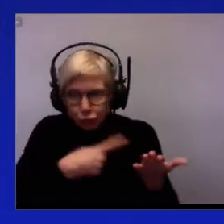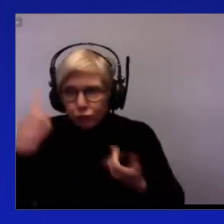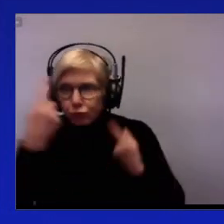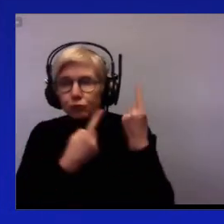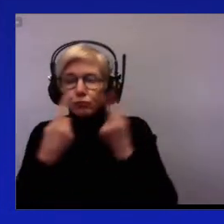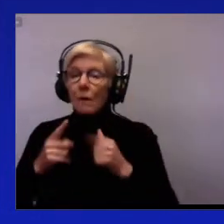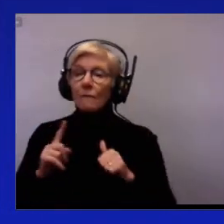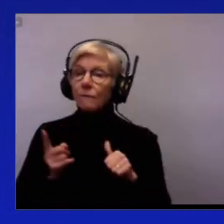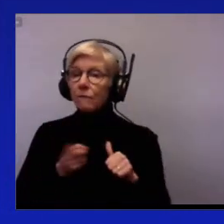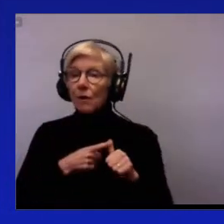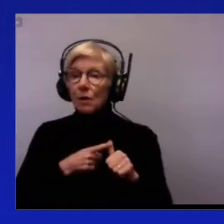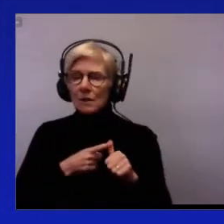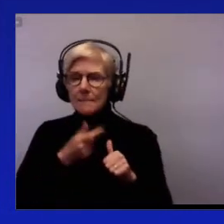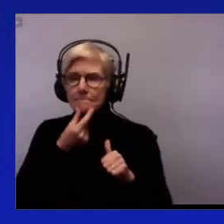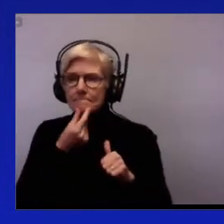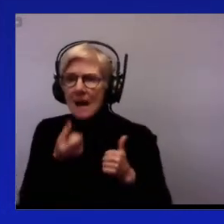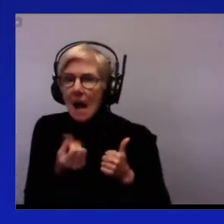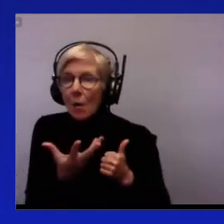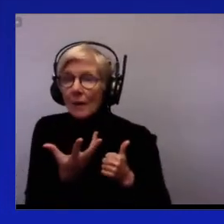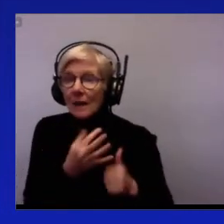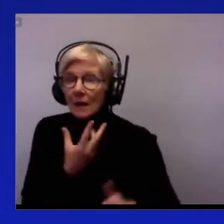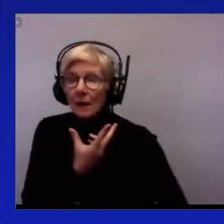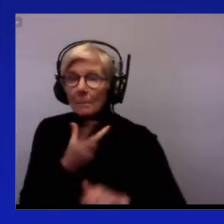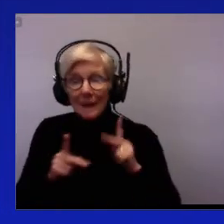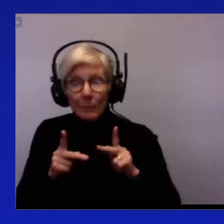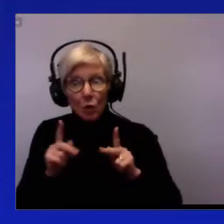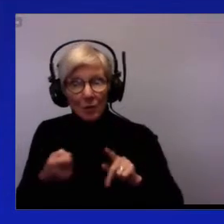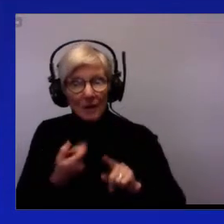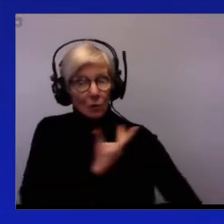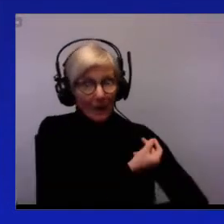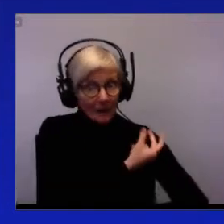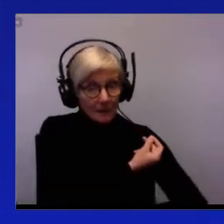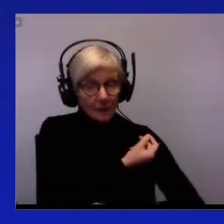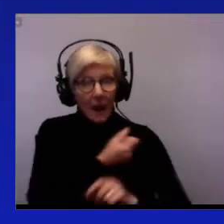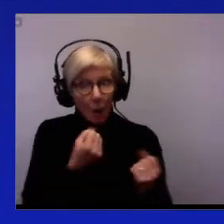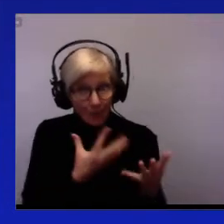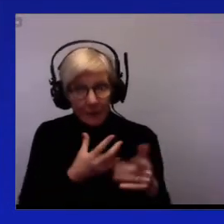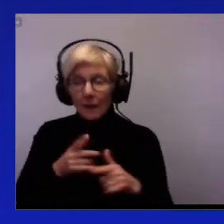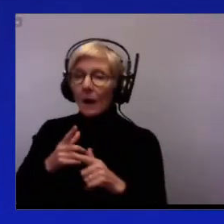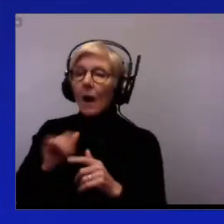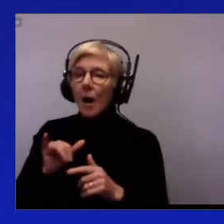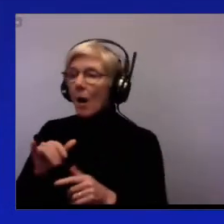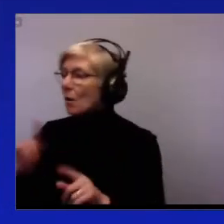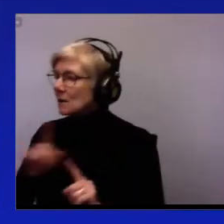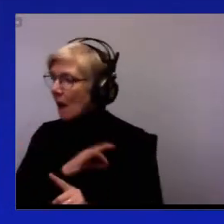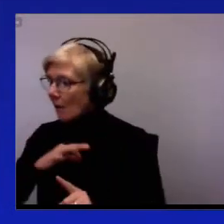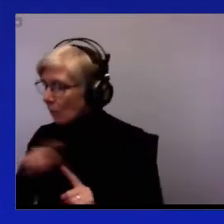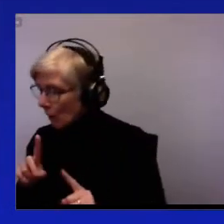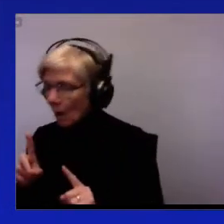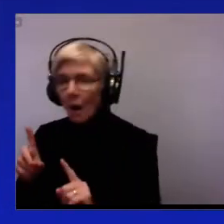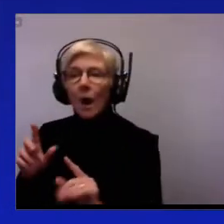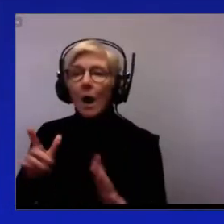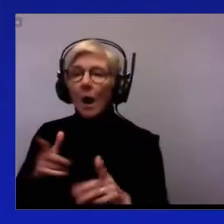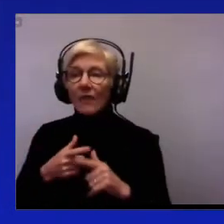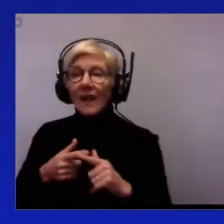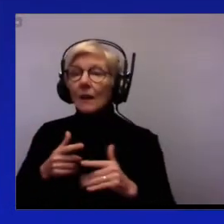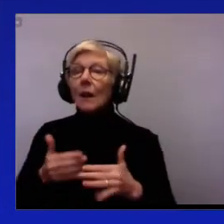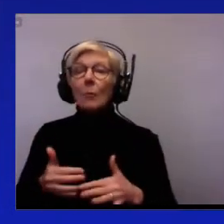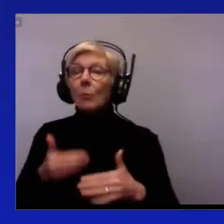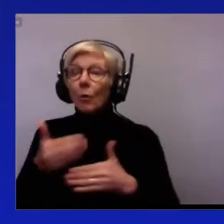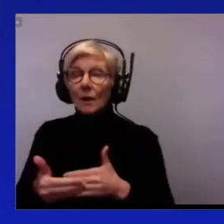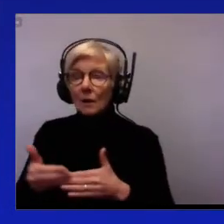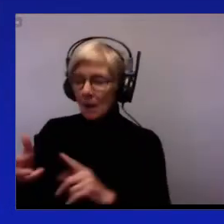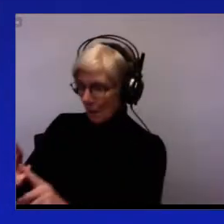part as to what do we need? Who do we move over? And then once we know that, then we'll be able to do your other part of the question, which is important.